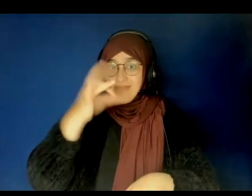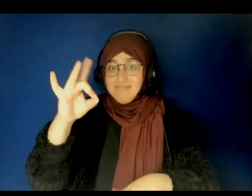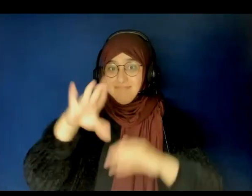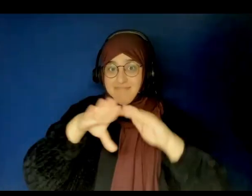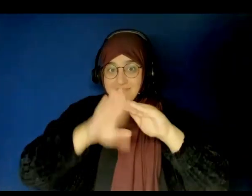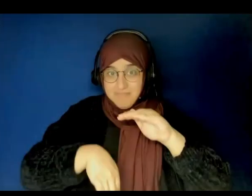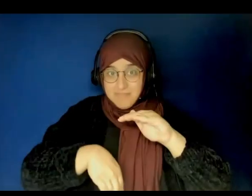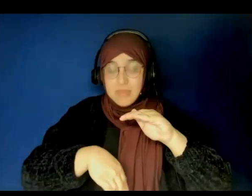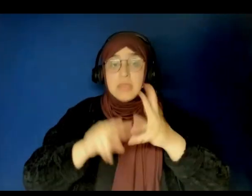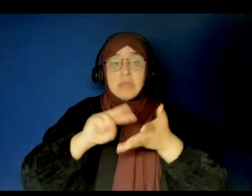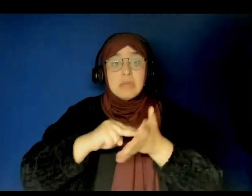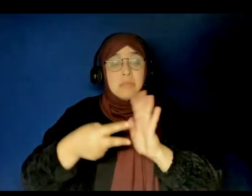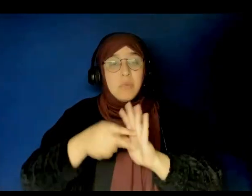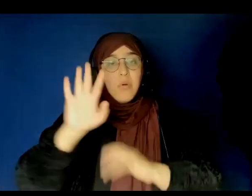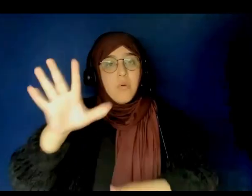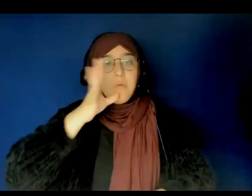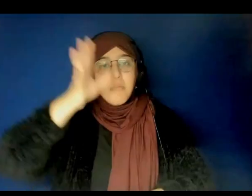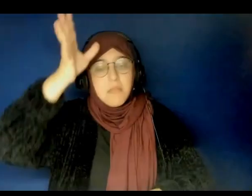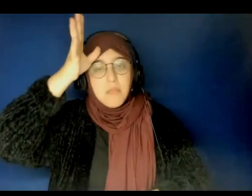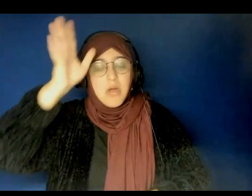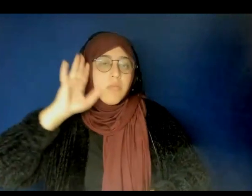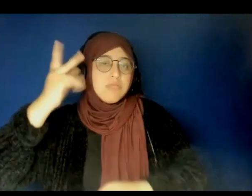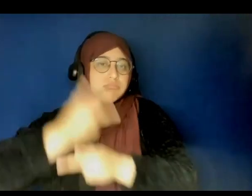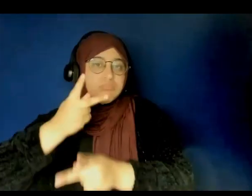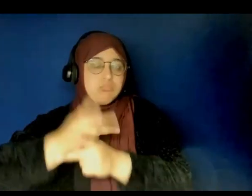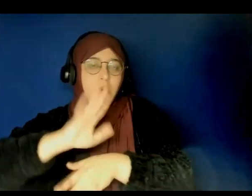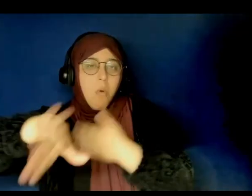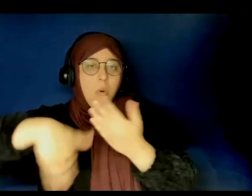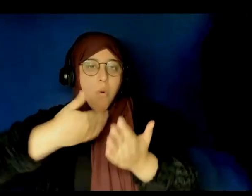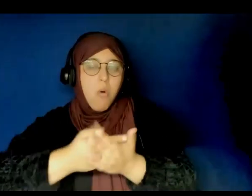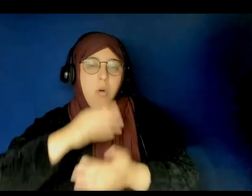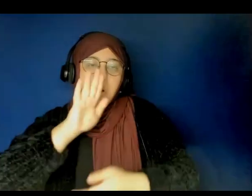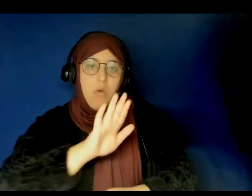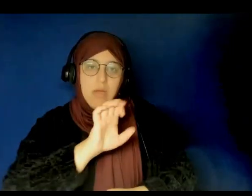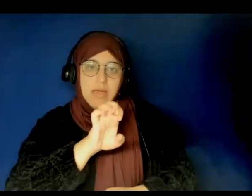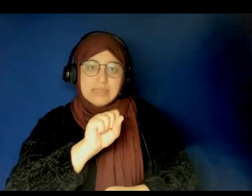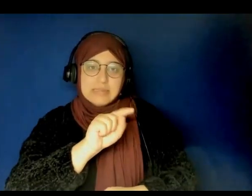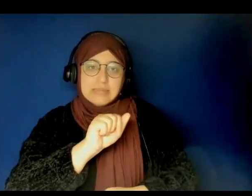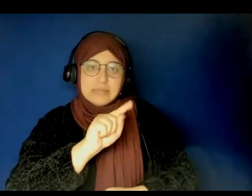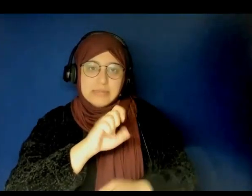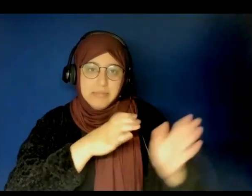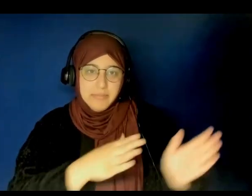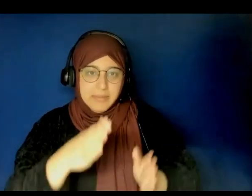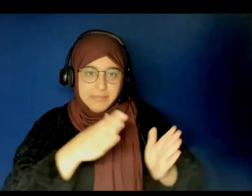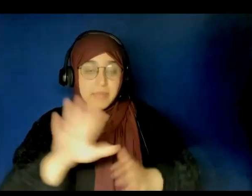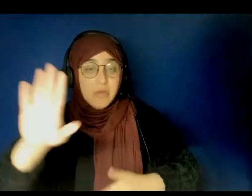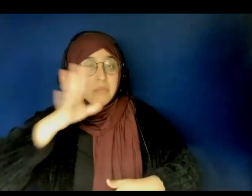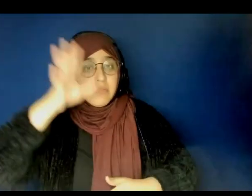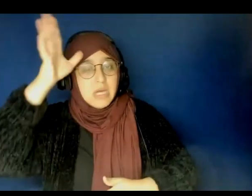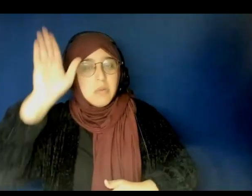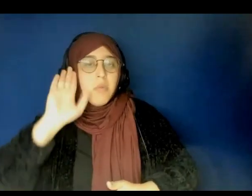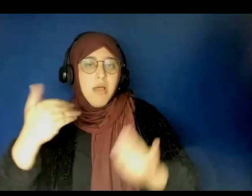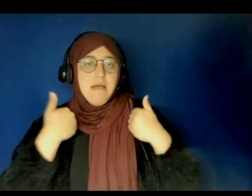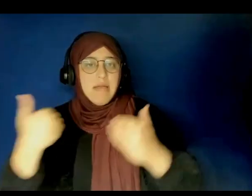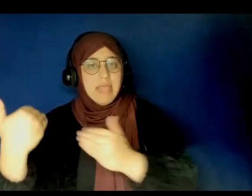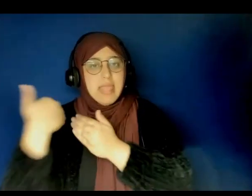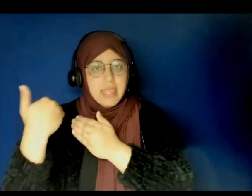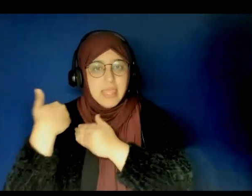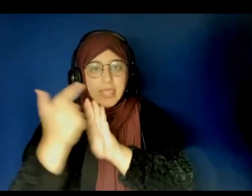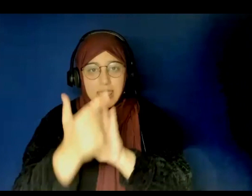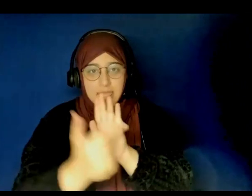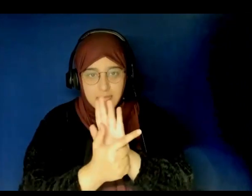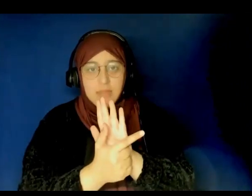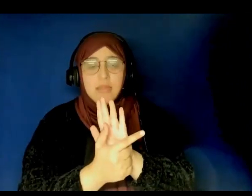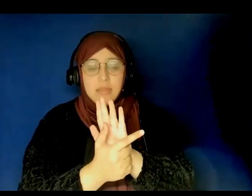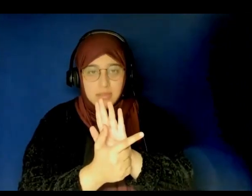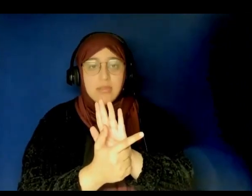your parents will essentially take care of all of your estate planning, and they will have the legal responsibility to divide up